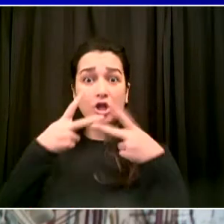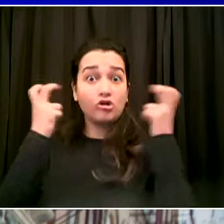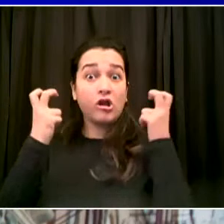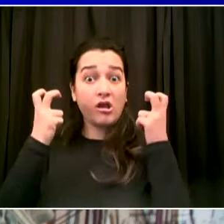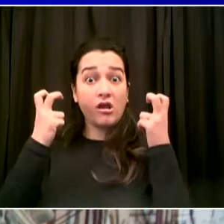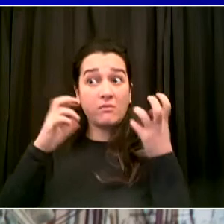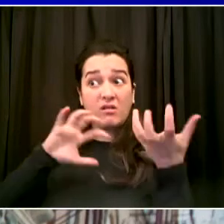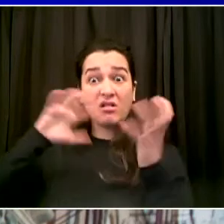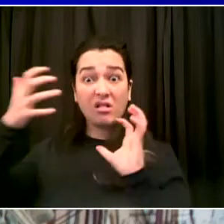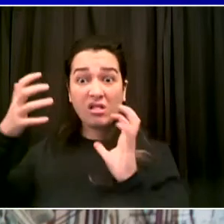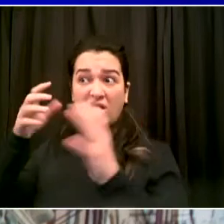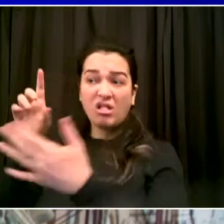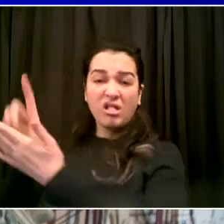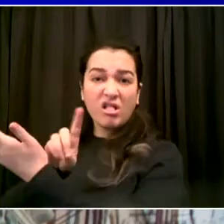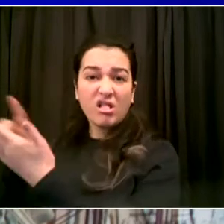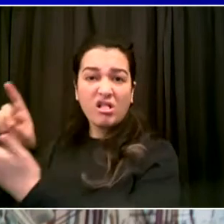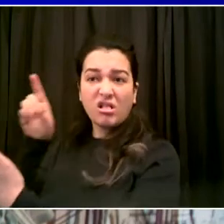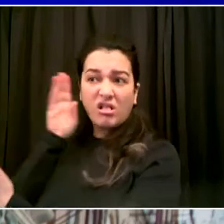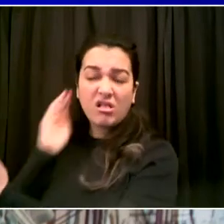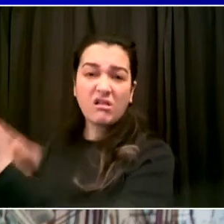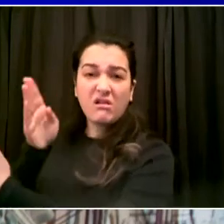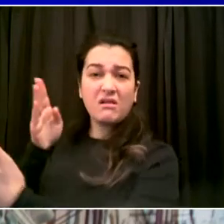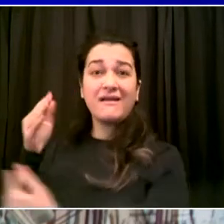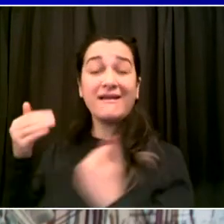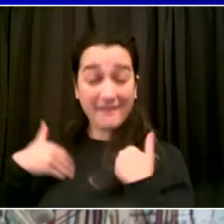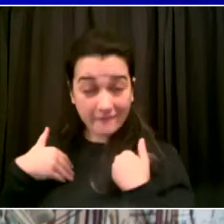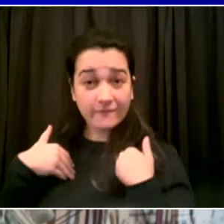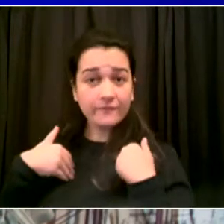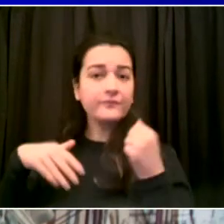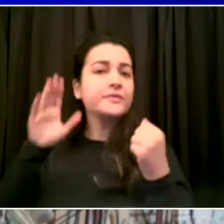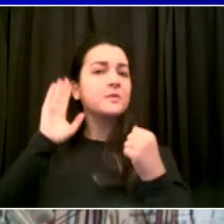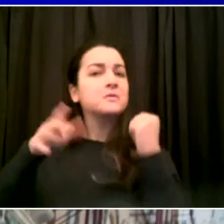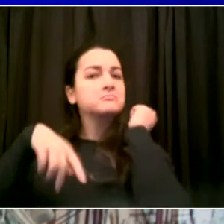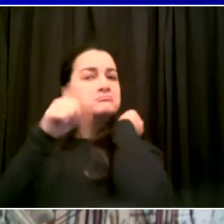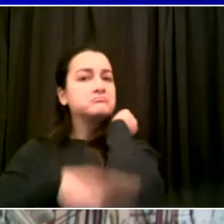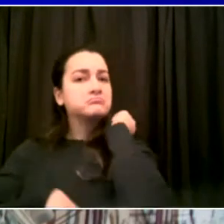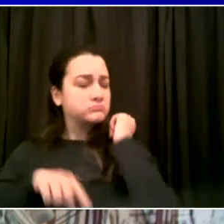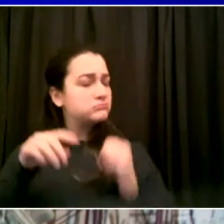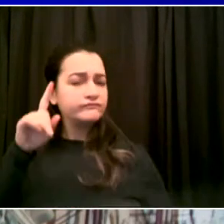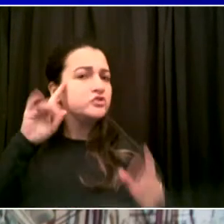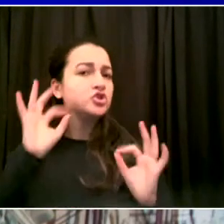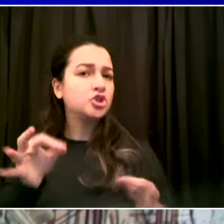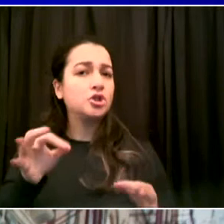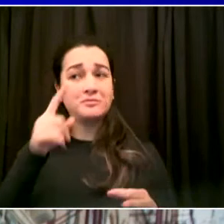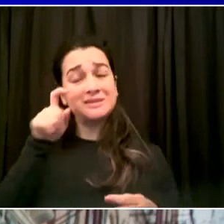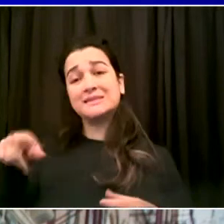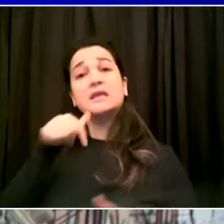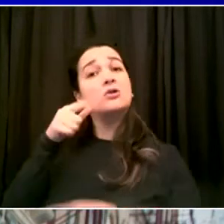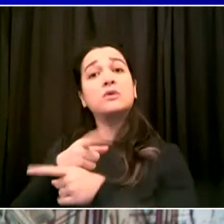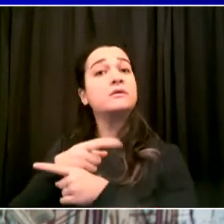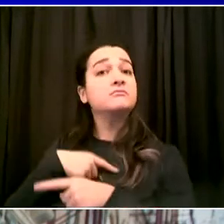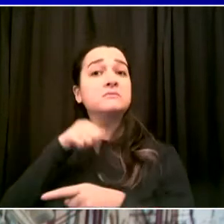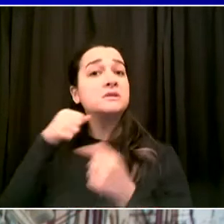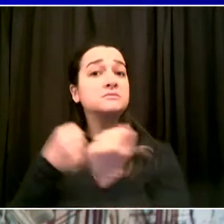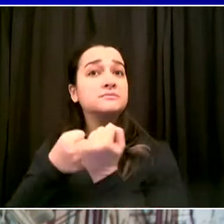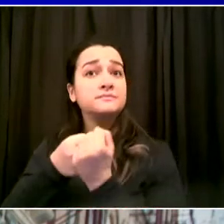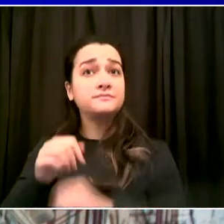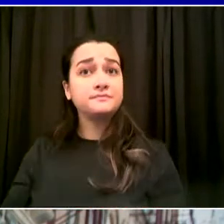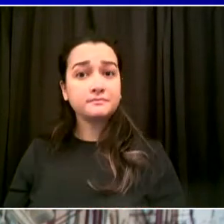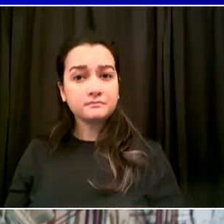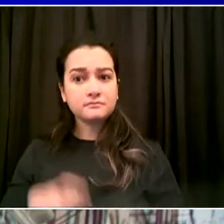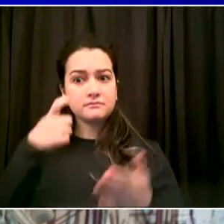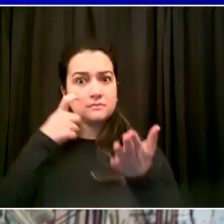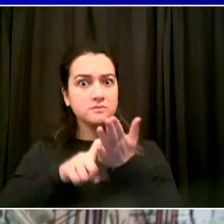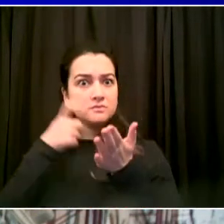city, particular focus in the subways with the new NYPD officers that we've sent to the subways to help make sure everyone knows